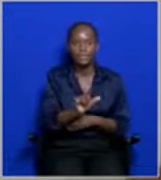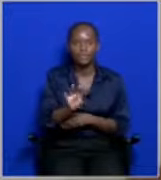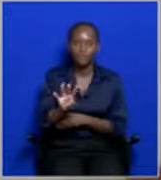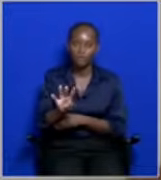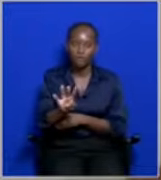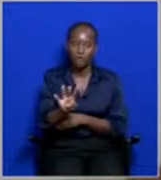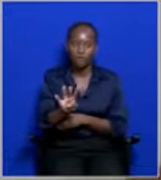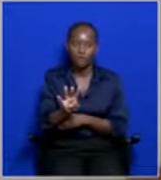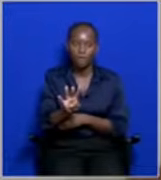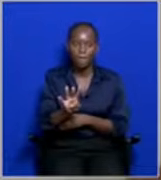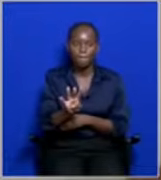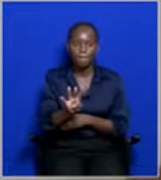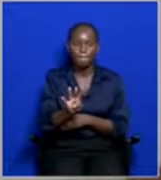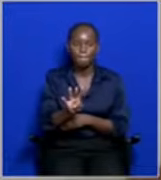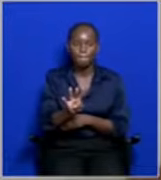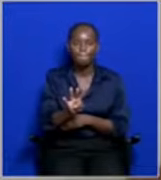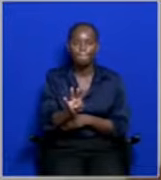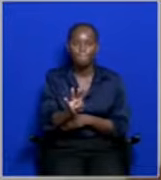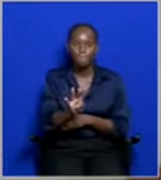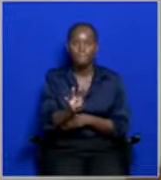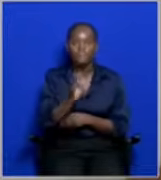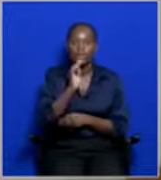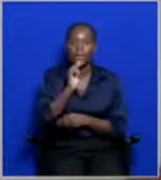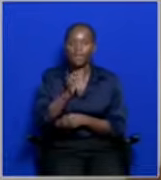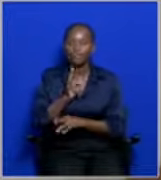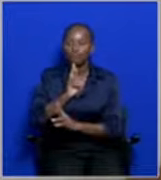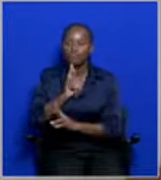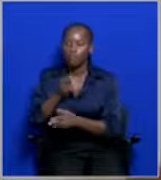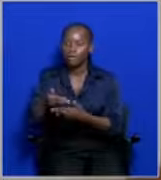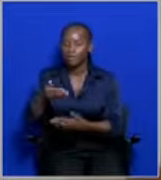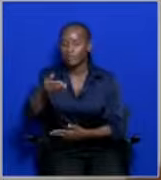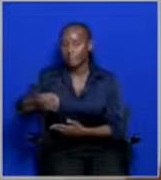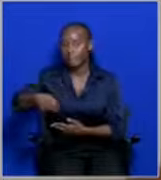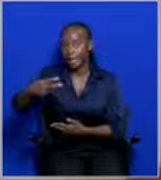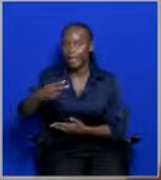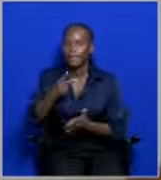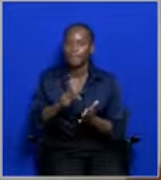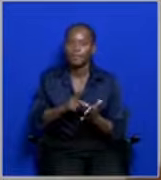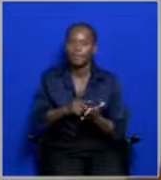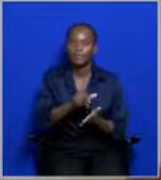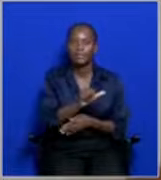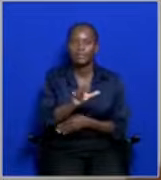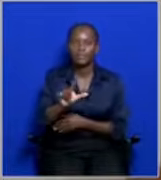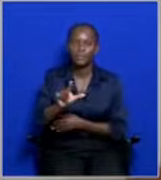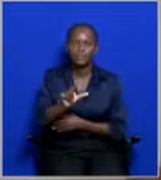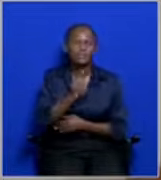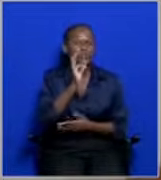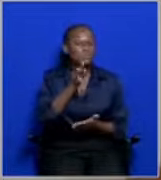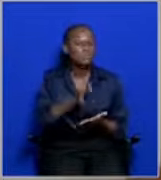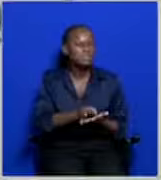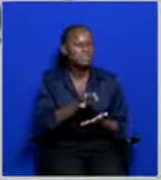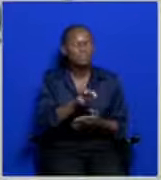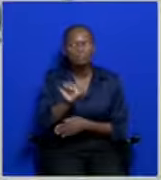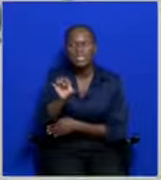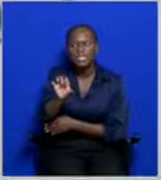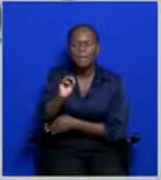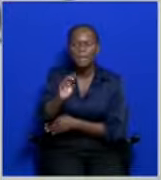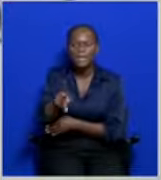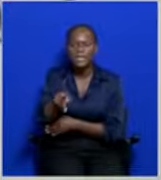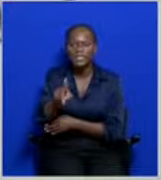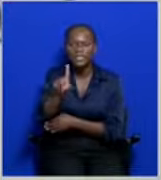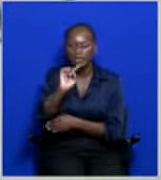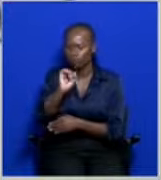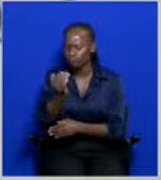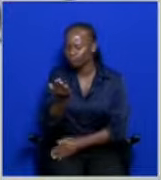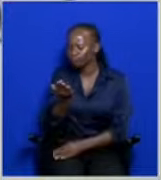report at page 67, what do you suggest the EMPD could have done about this matter? What is contained in